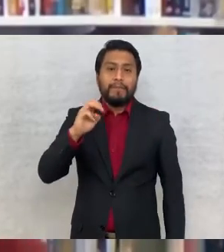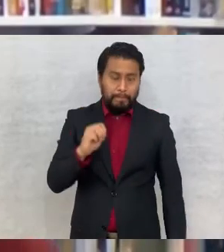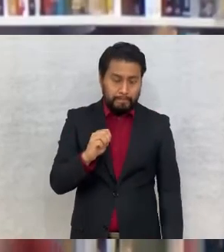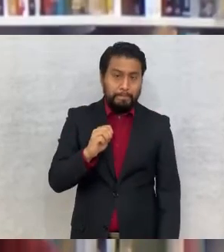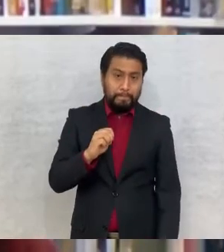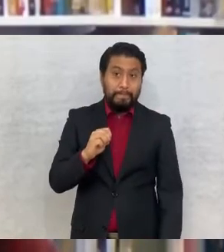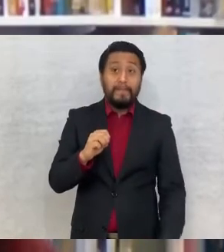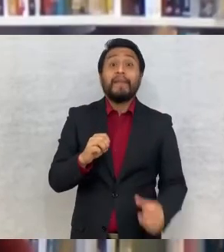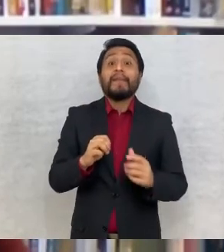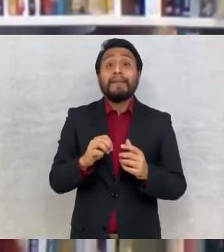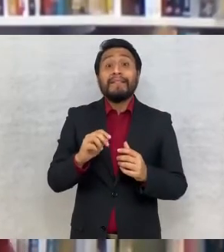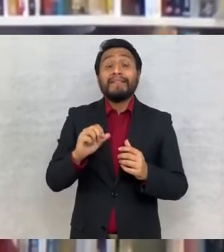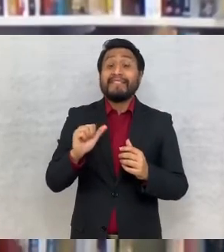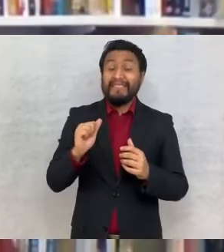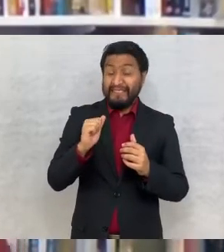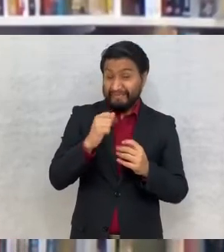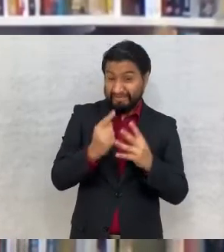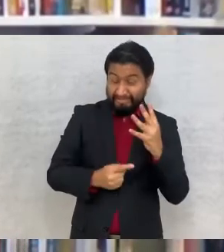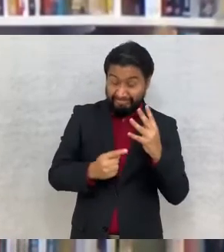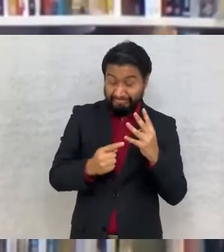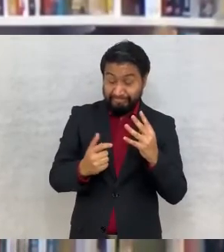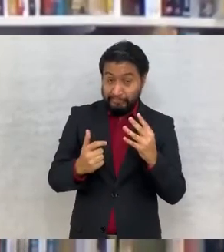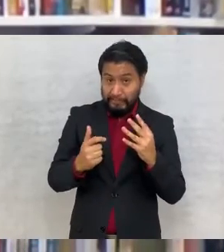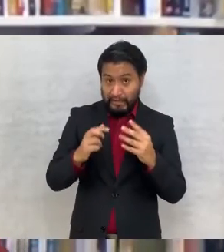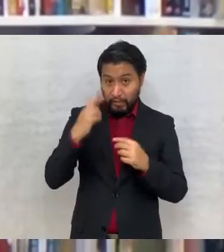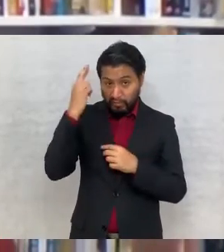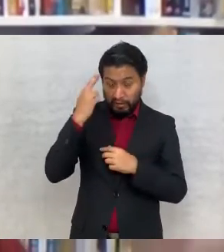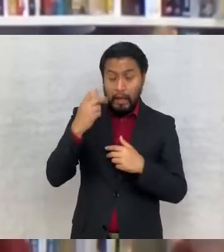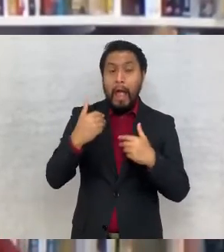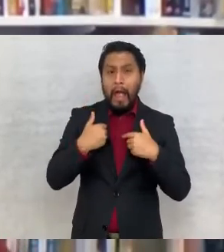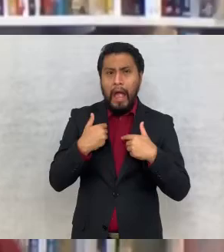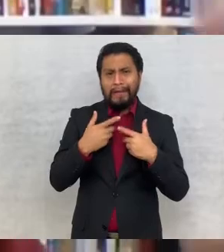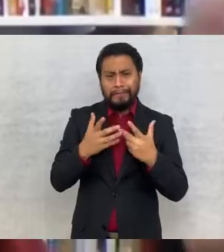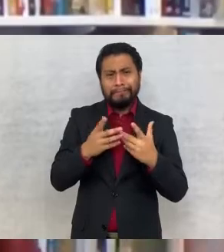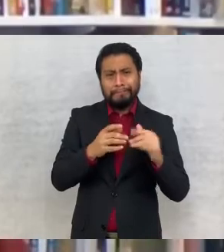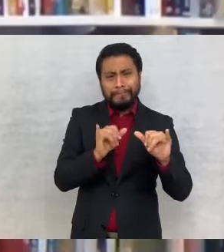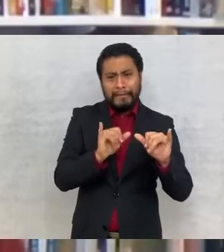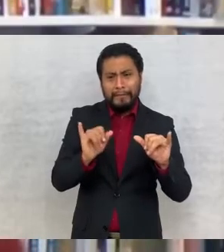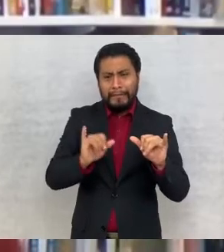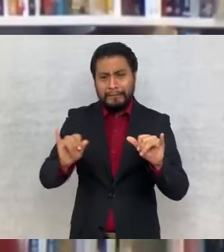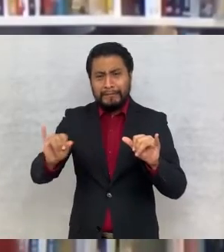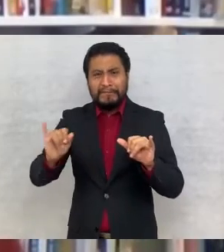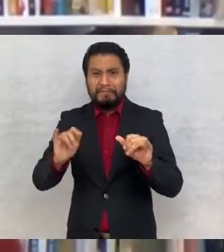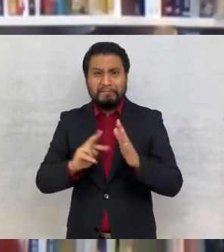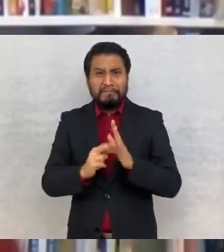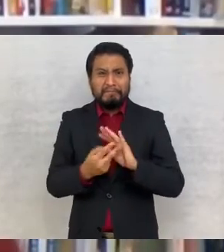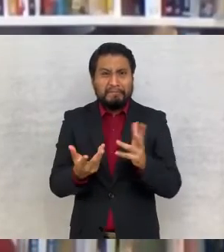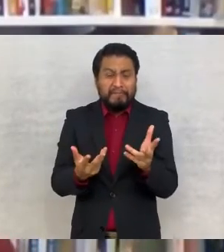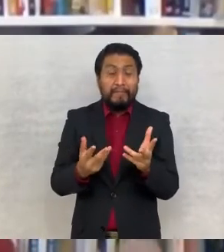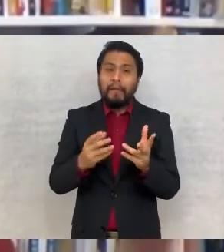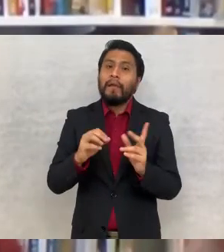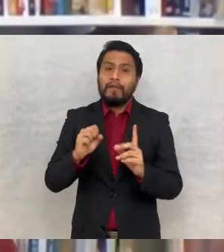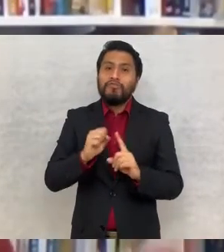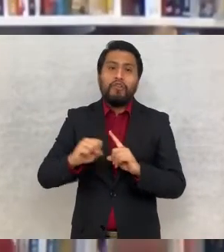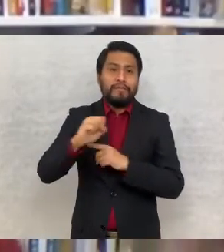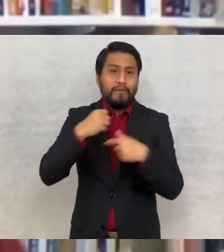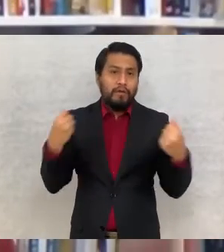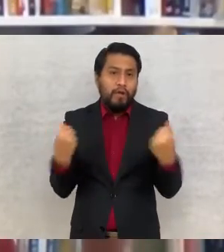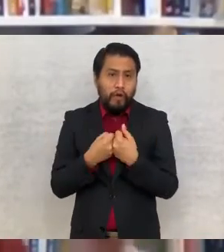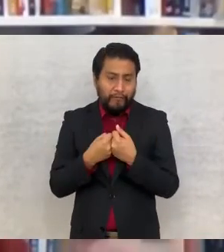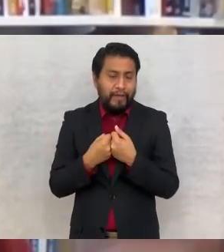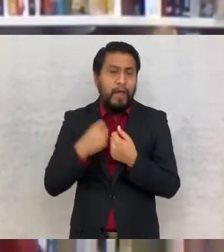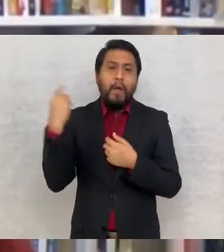of communism. Among all these motivations, there is a common factor, which is the presence of a liberalism frightened by